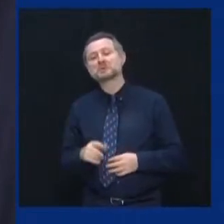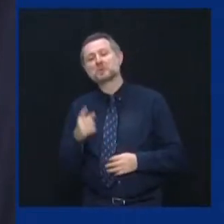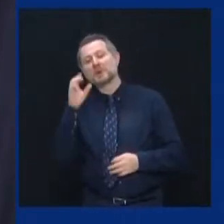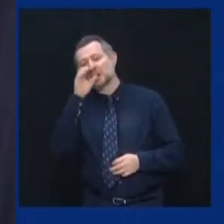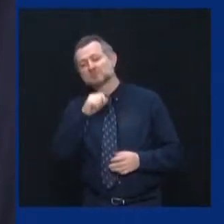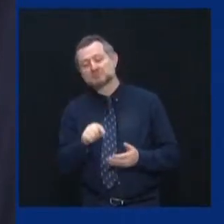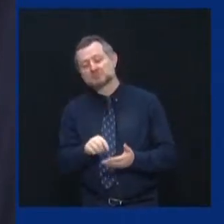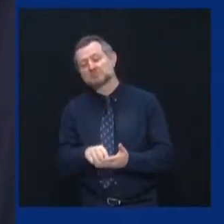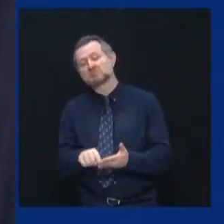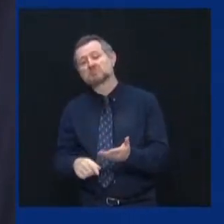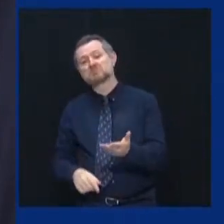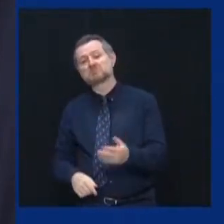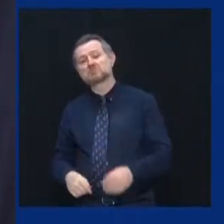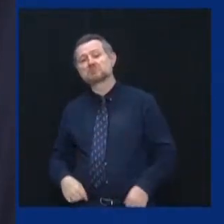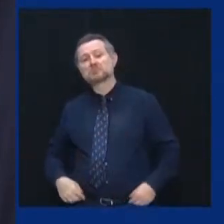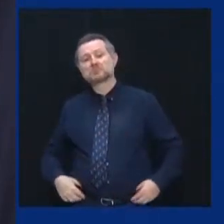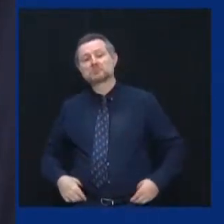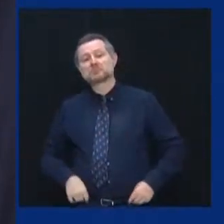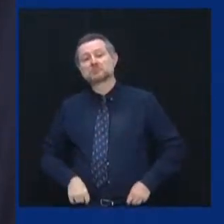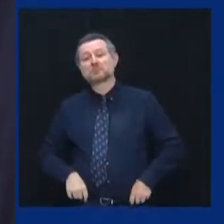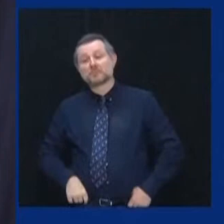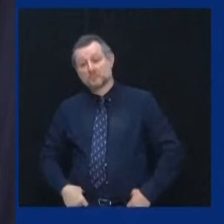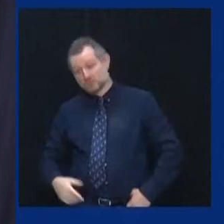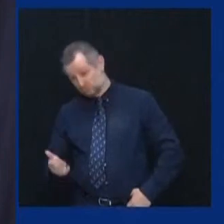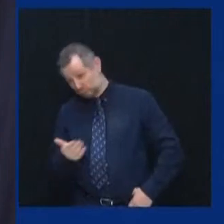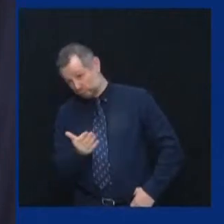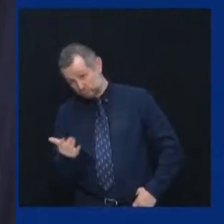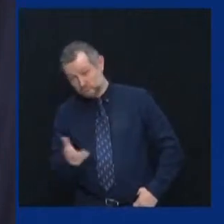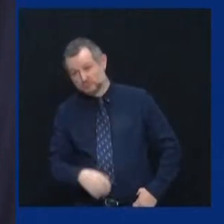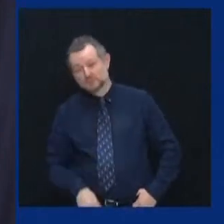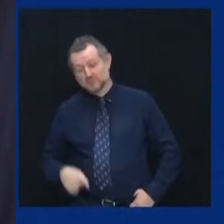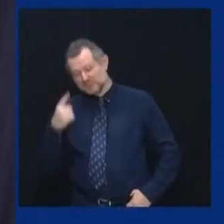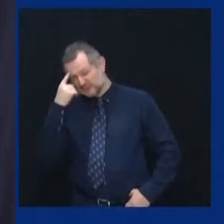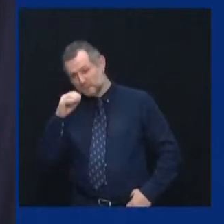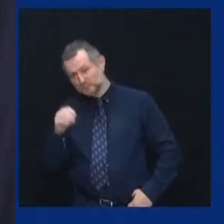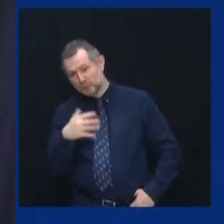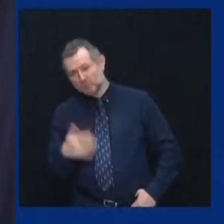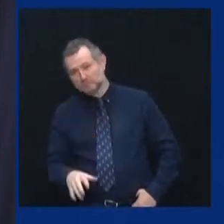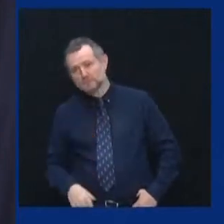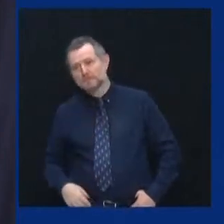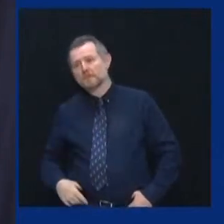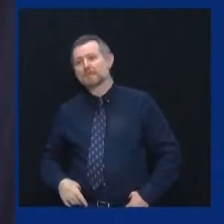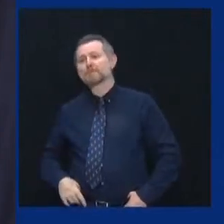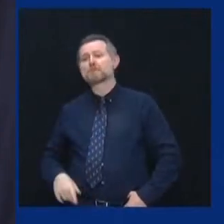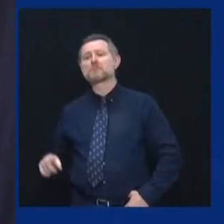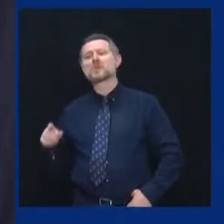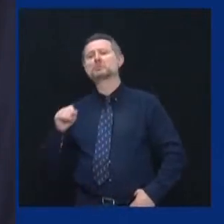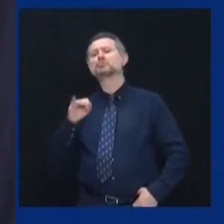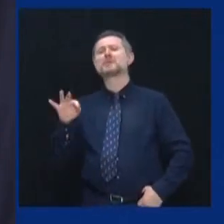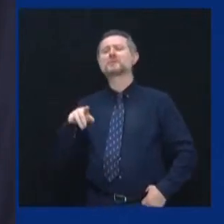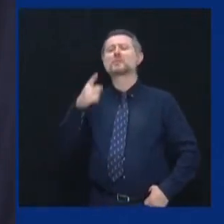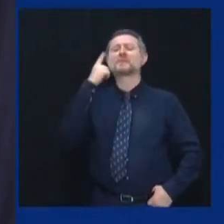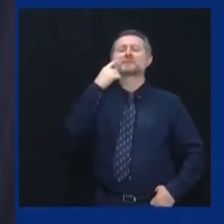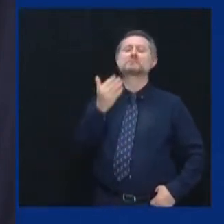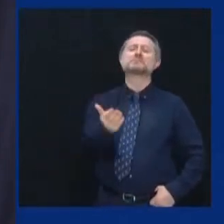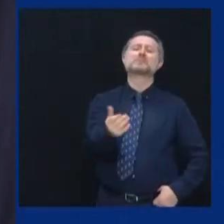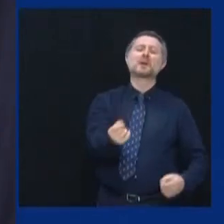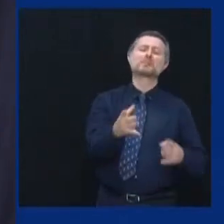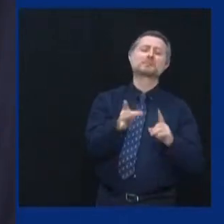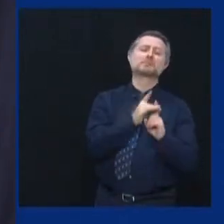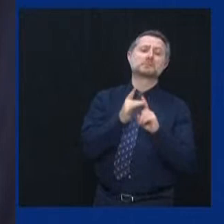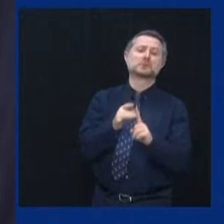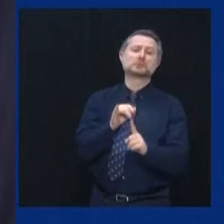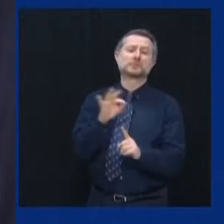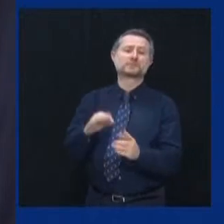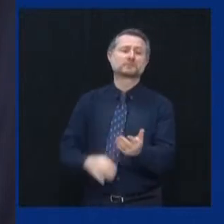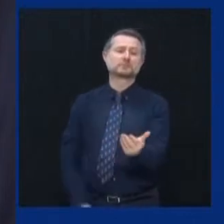tests? Go ahead. I'll give you an over or under. What do you think, Jeff, was the positivity rate?